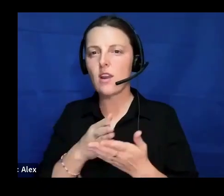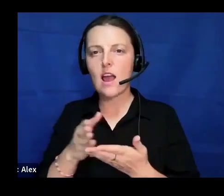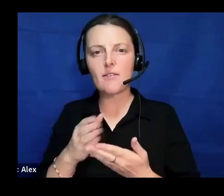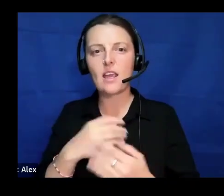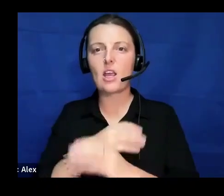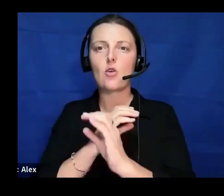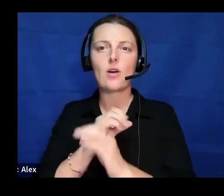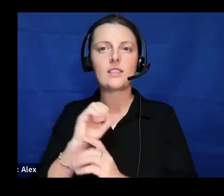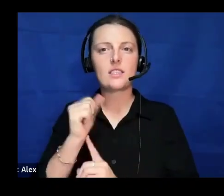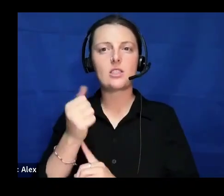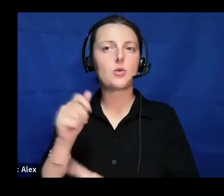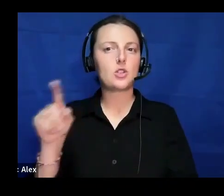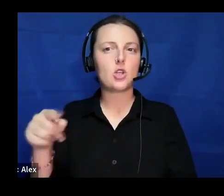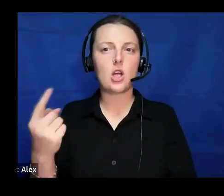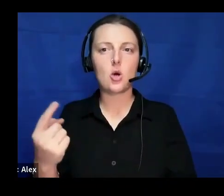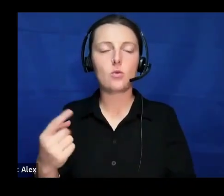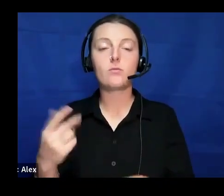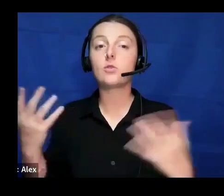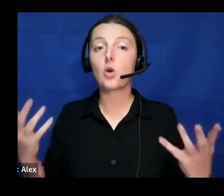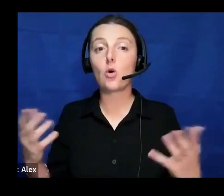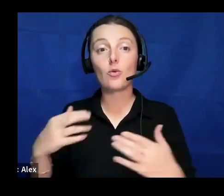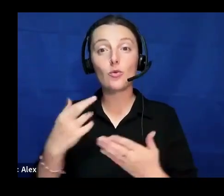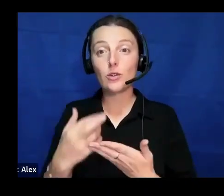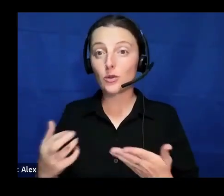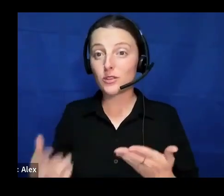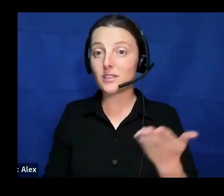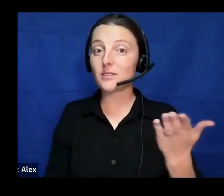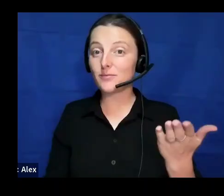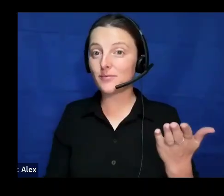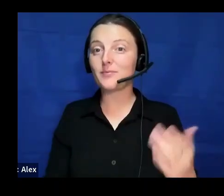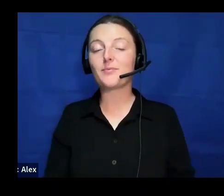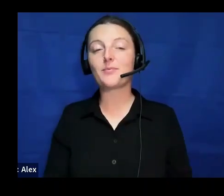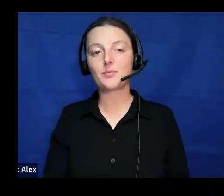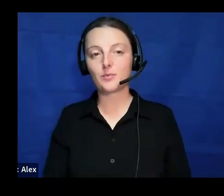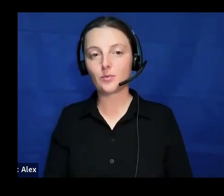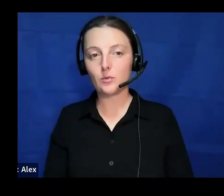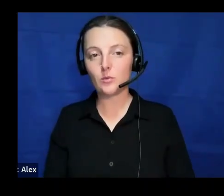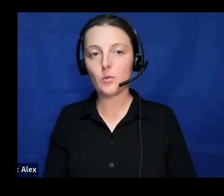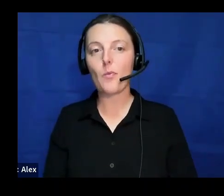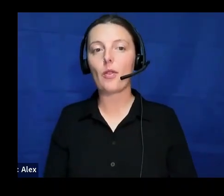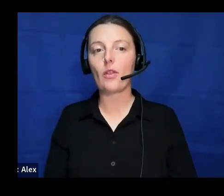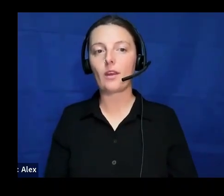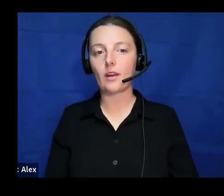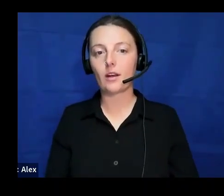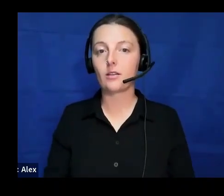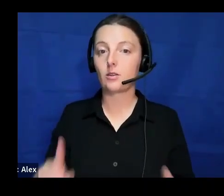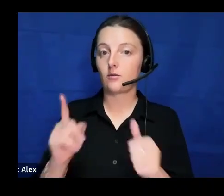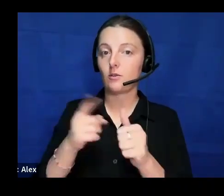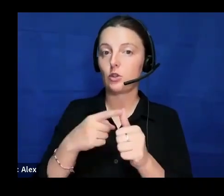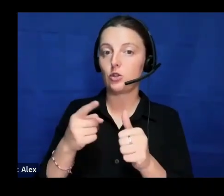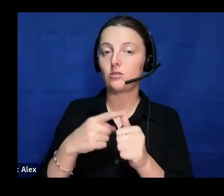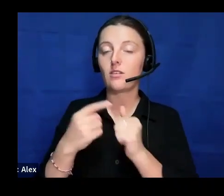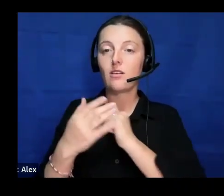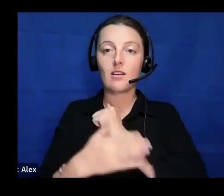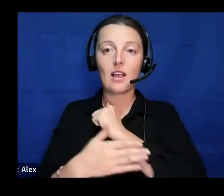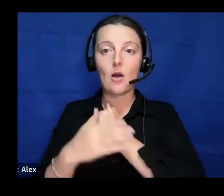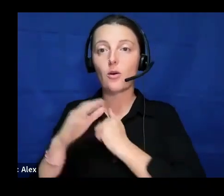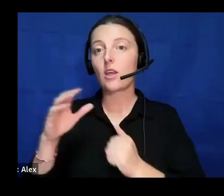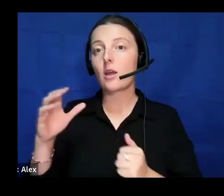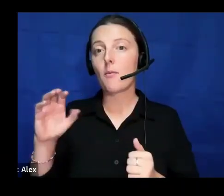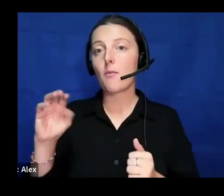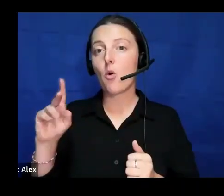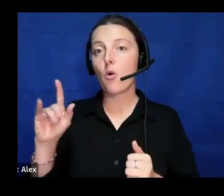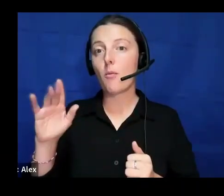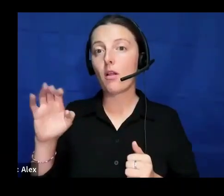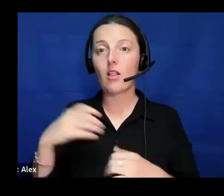some resources you can turn to for help? First, we have the county mobile crisis teams. So every county in the state